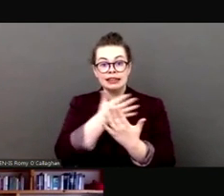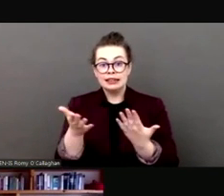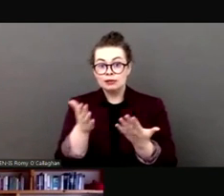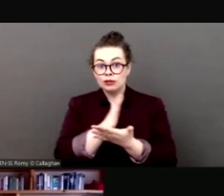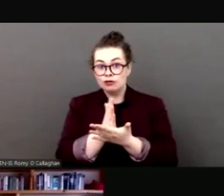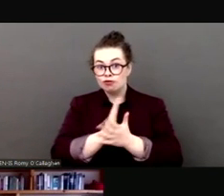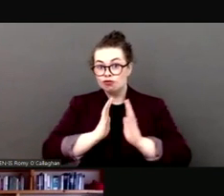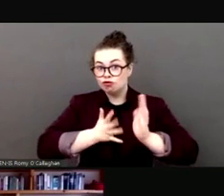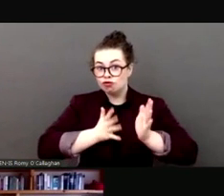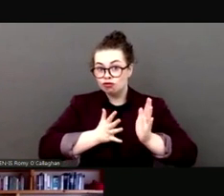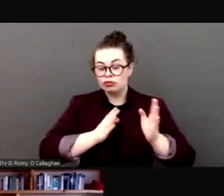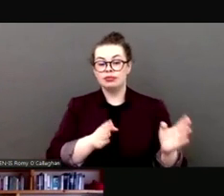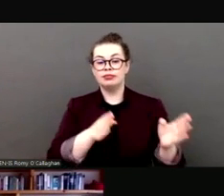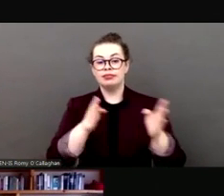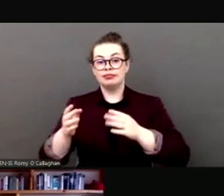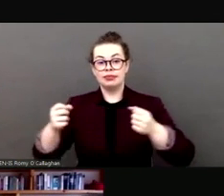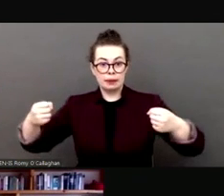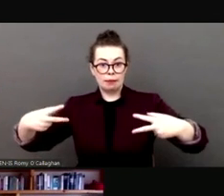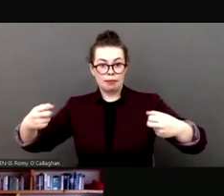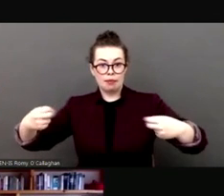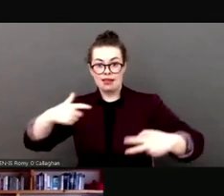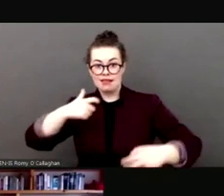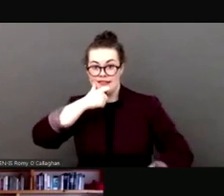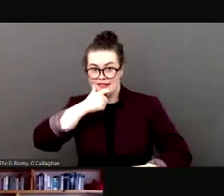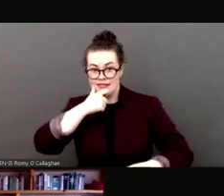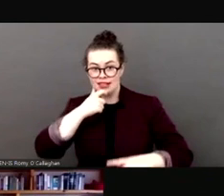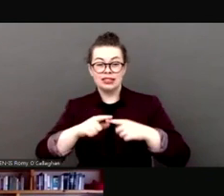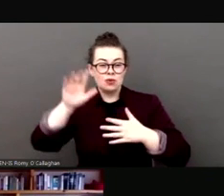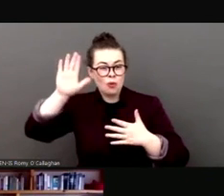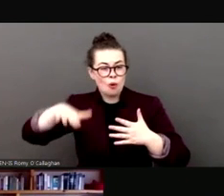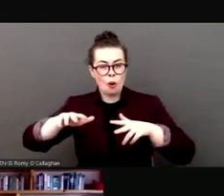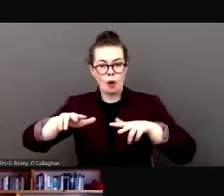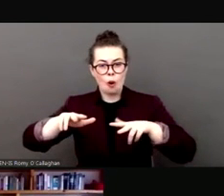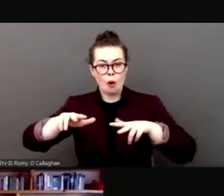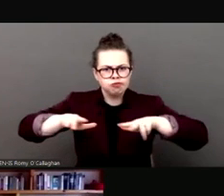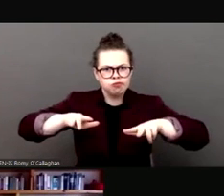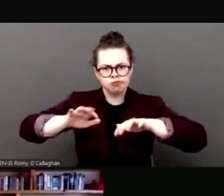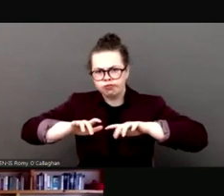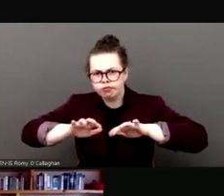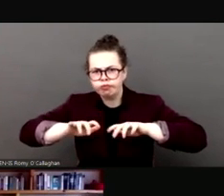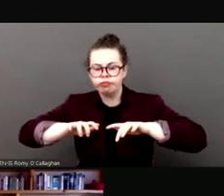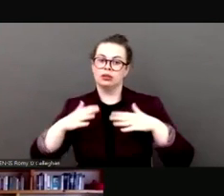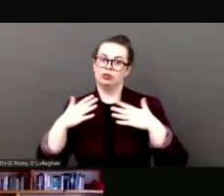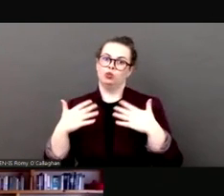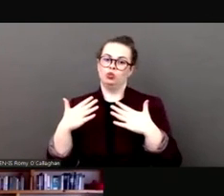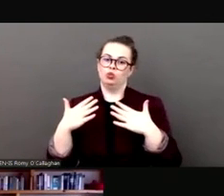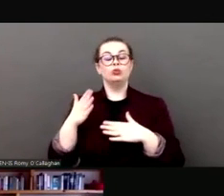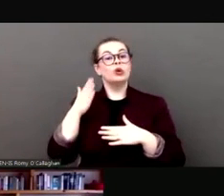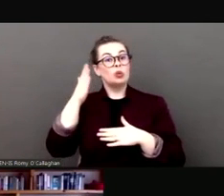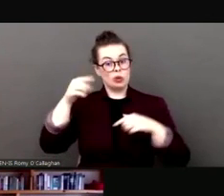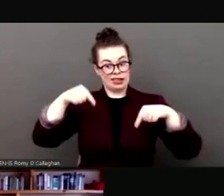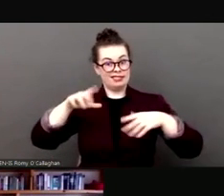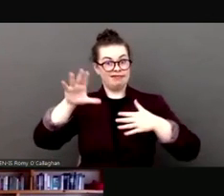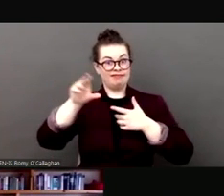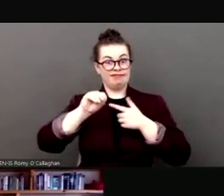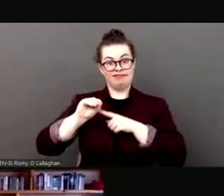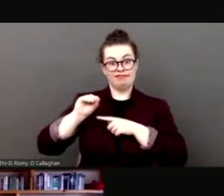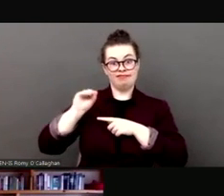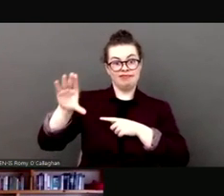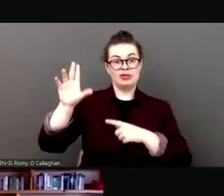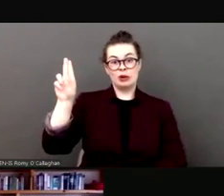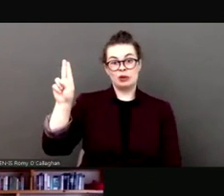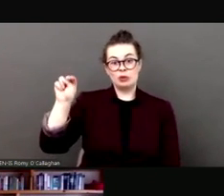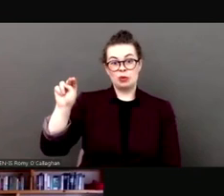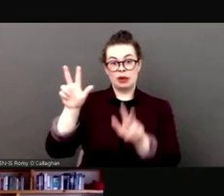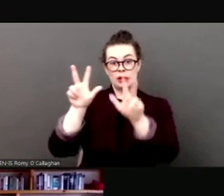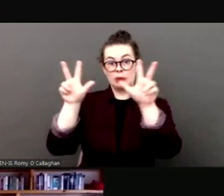the organizers. There are many of them. And the event recording will be shared on the UN website and the social media accounts of the